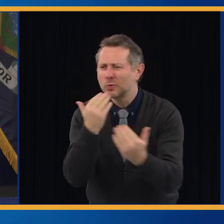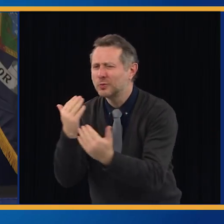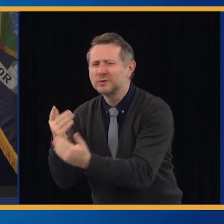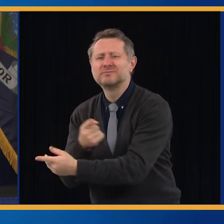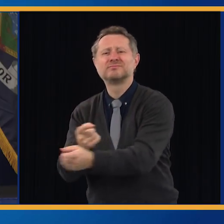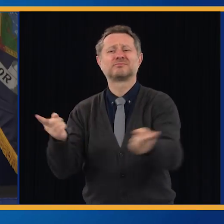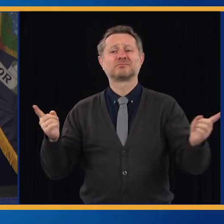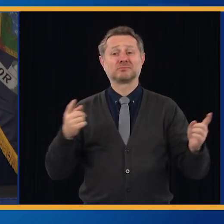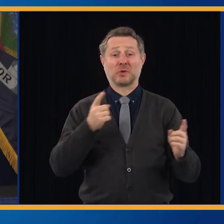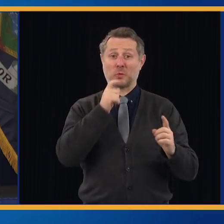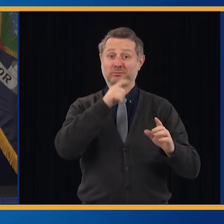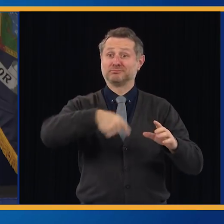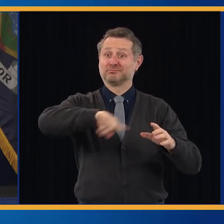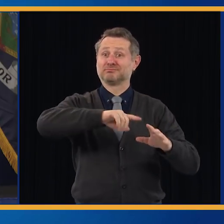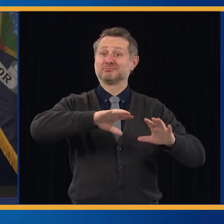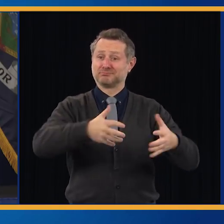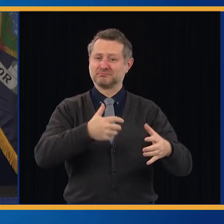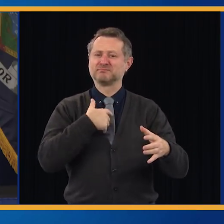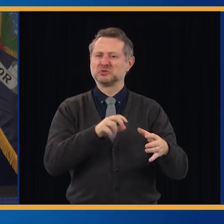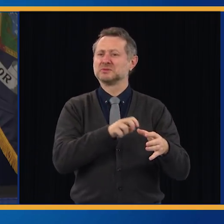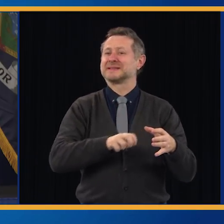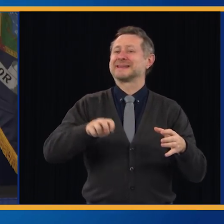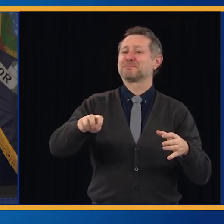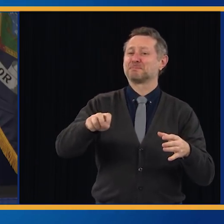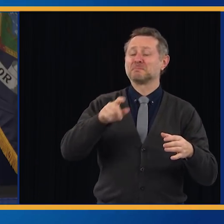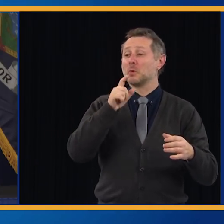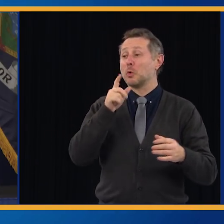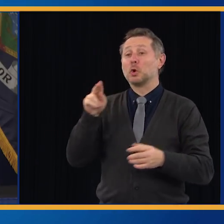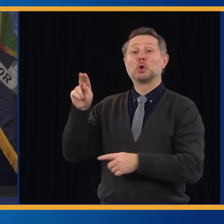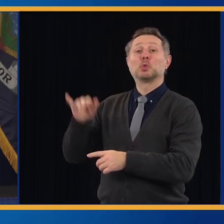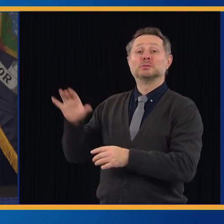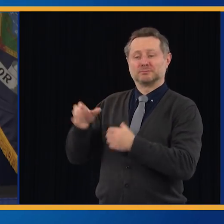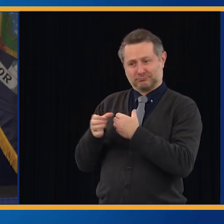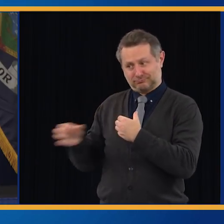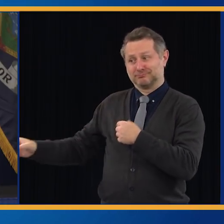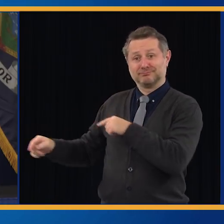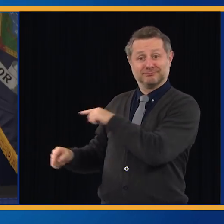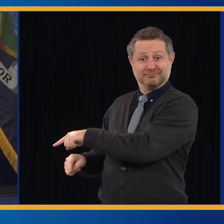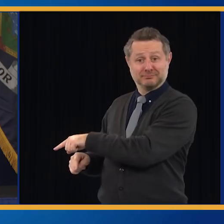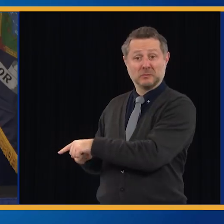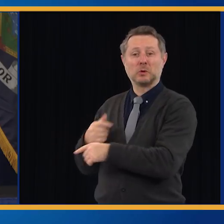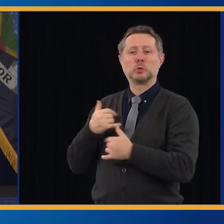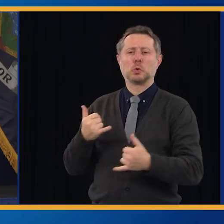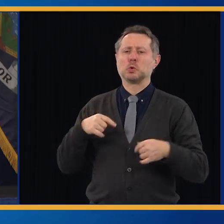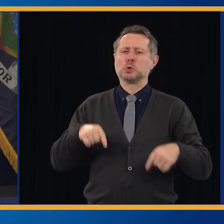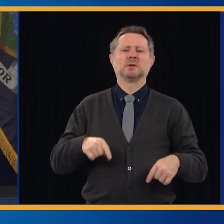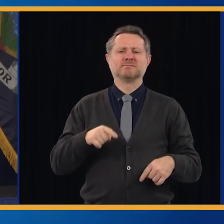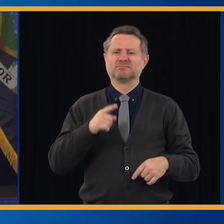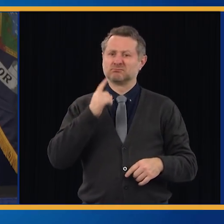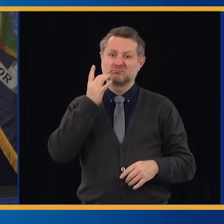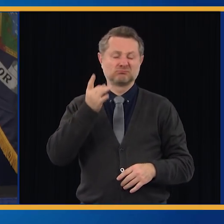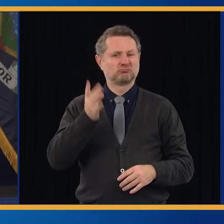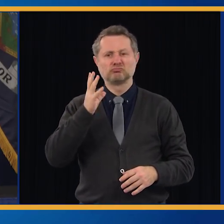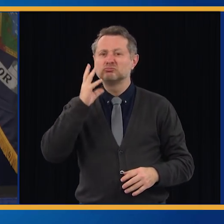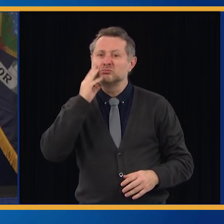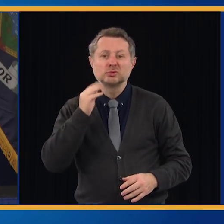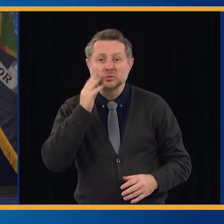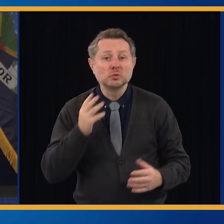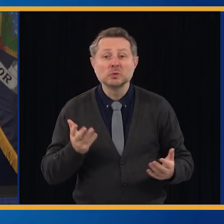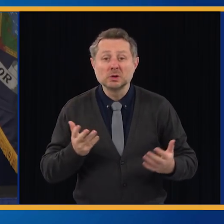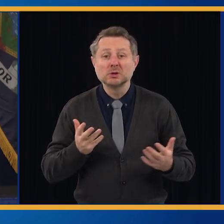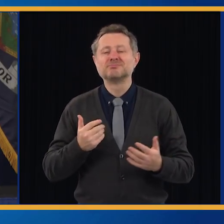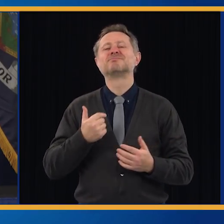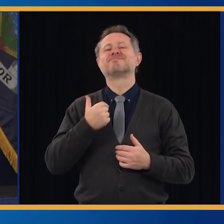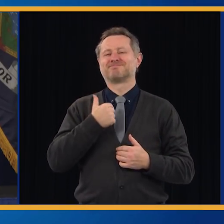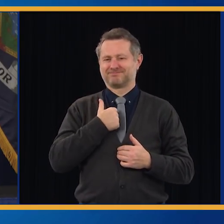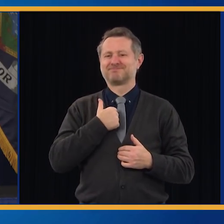City. So it's just been an extraordinary experience, but we've seen the good, the bad, and the ugly in